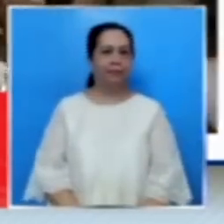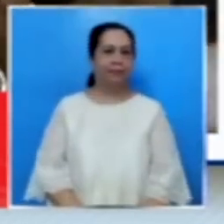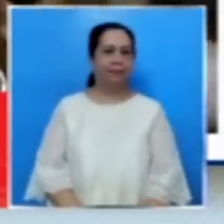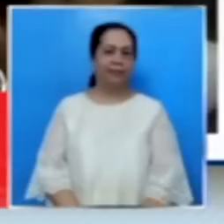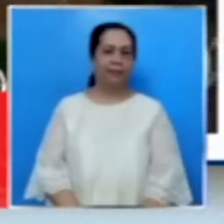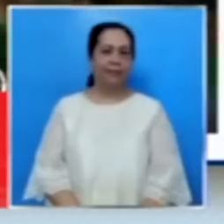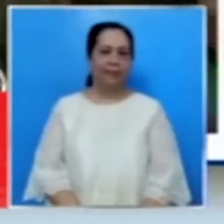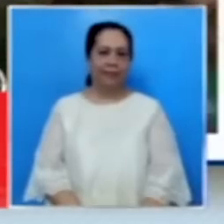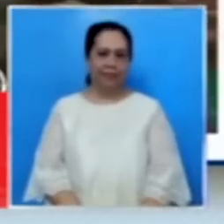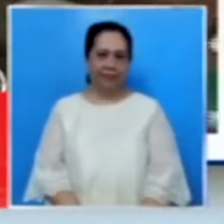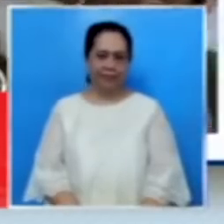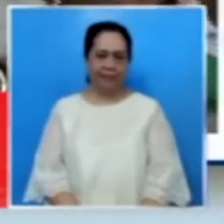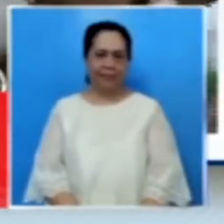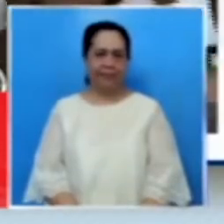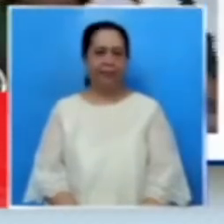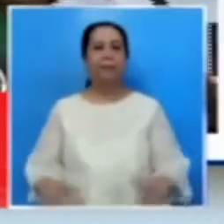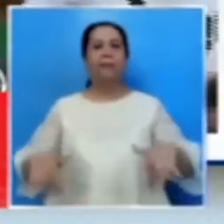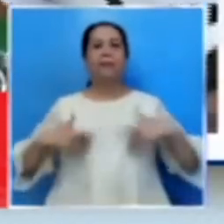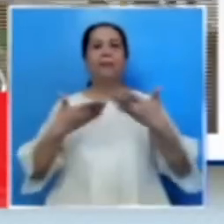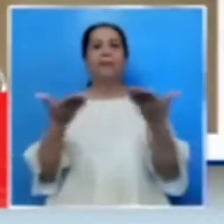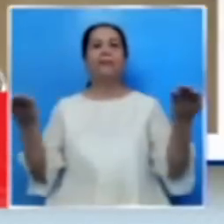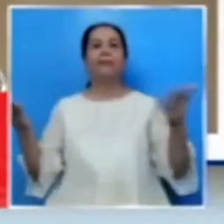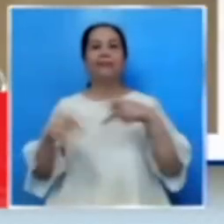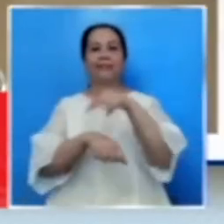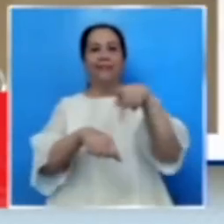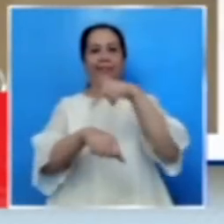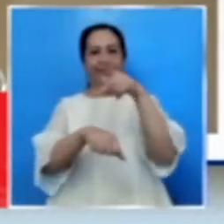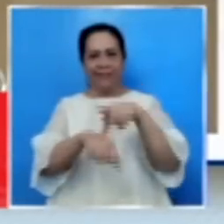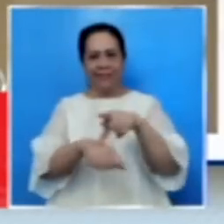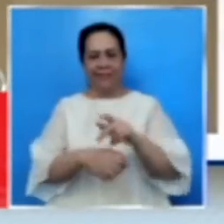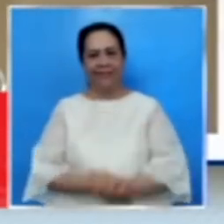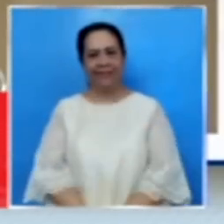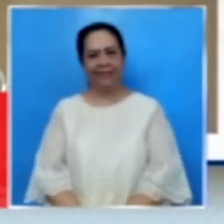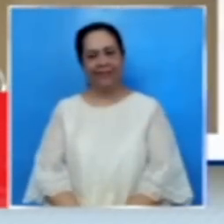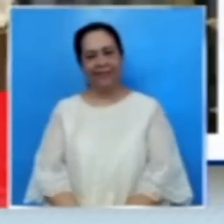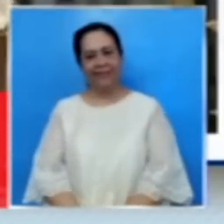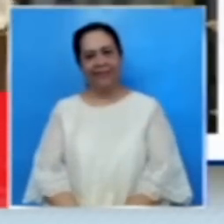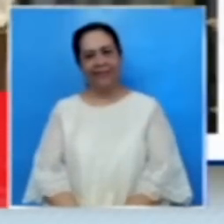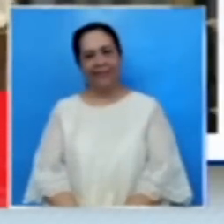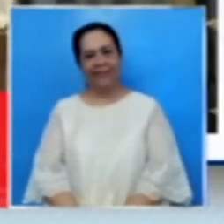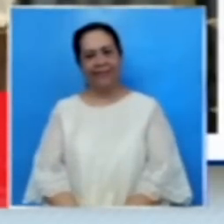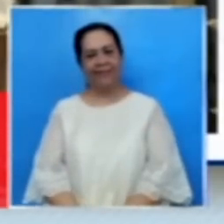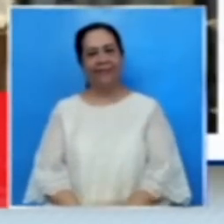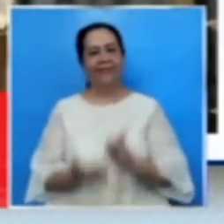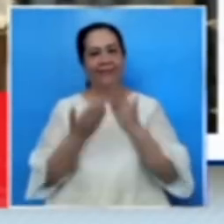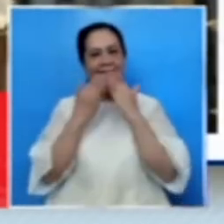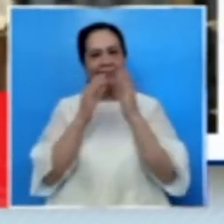Mabuhay ang Pilipinas! Dagang salamat.